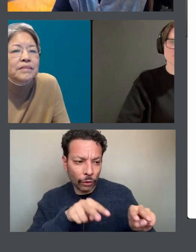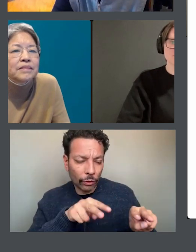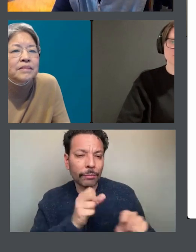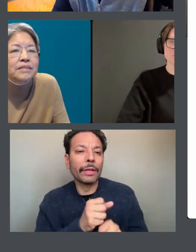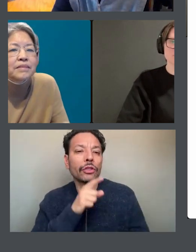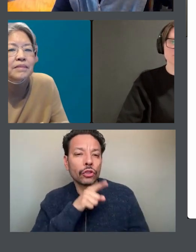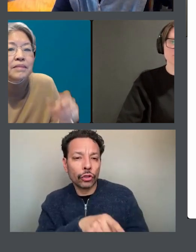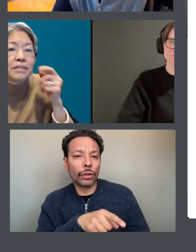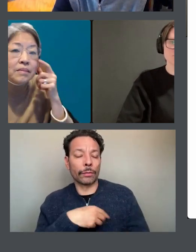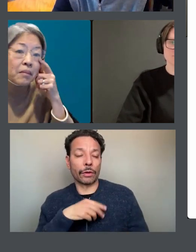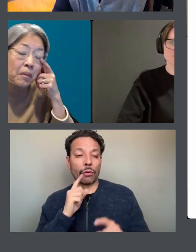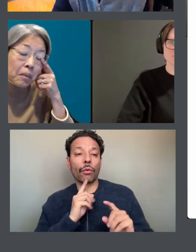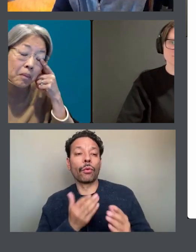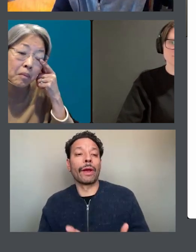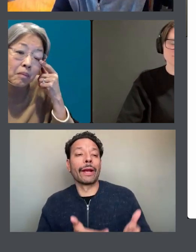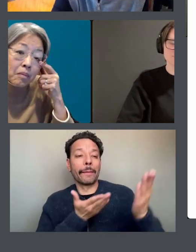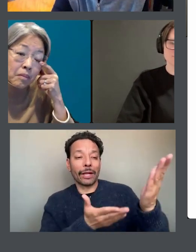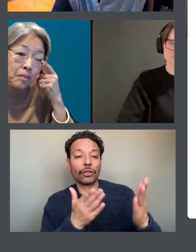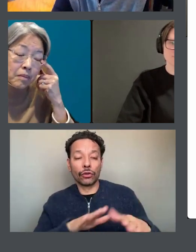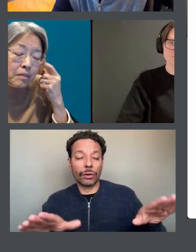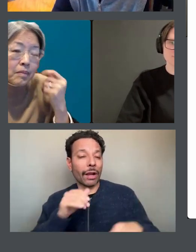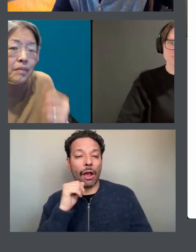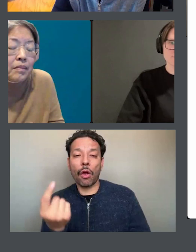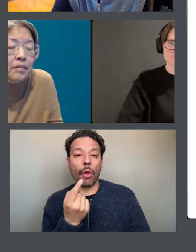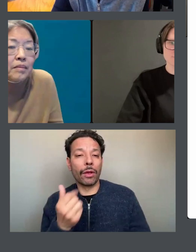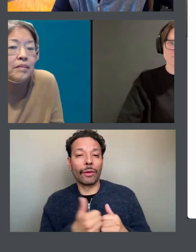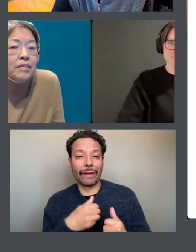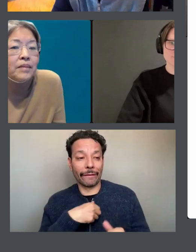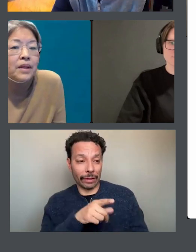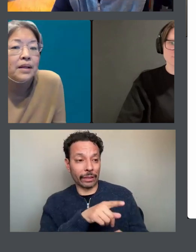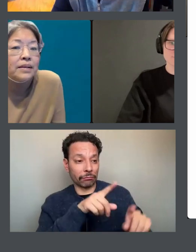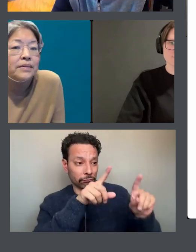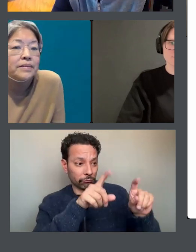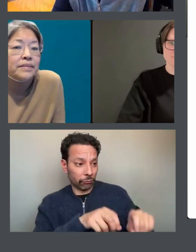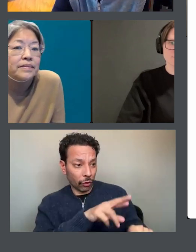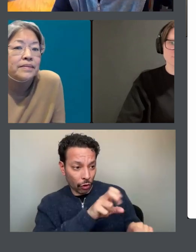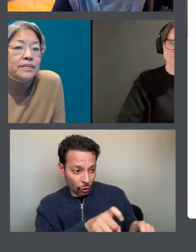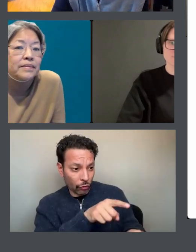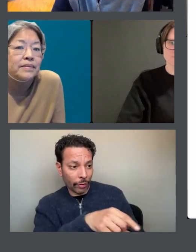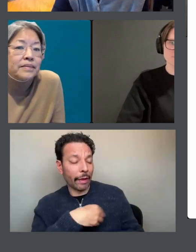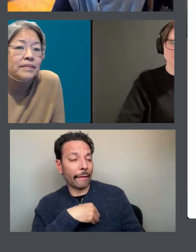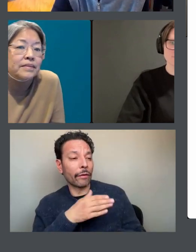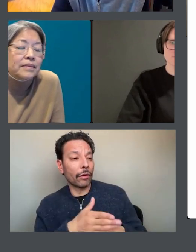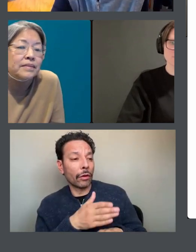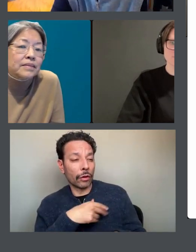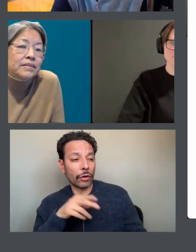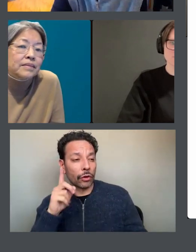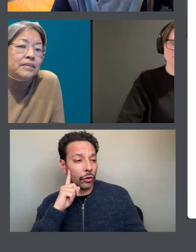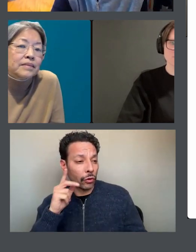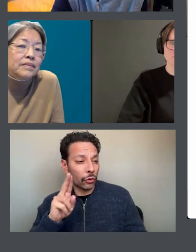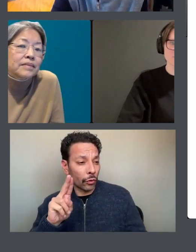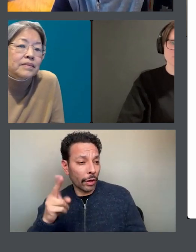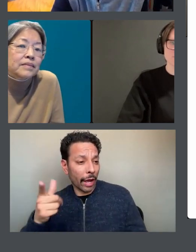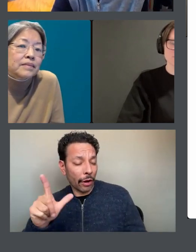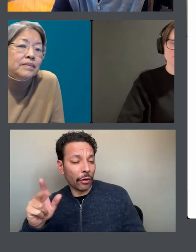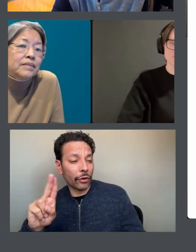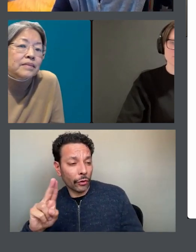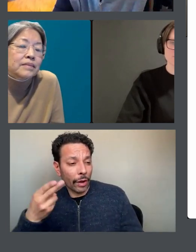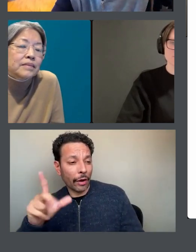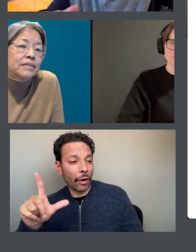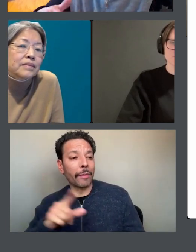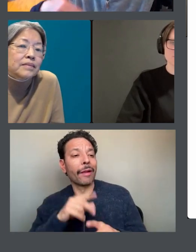recommend that children not just get diagnosed early on with unilateral loss, not only get monitored by their